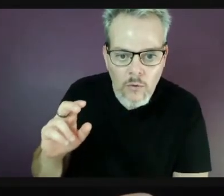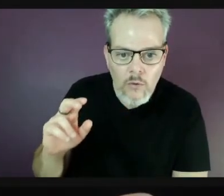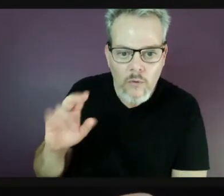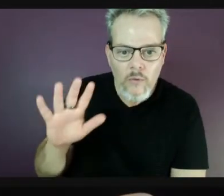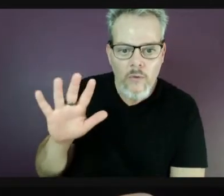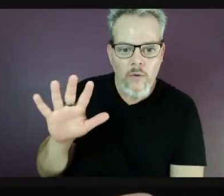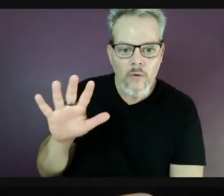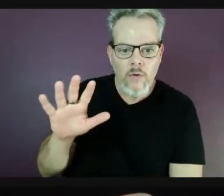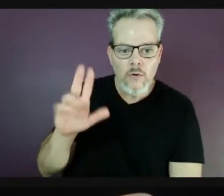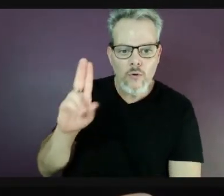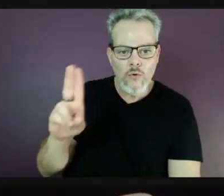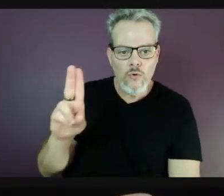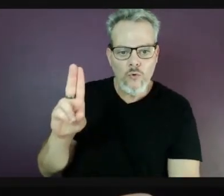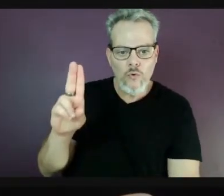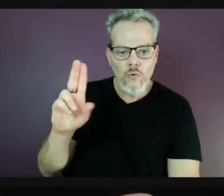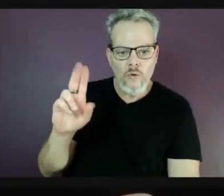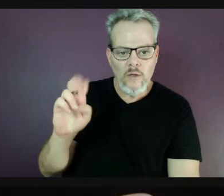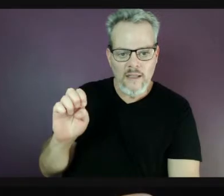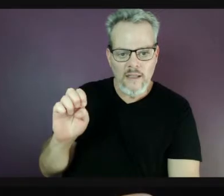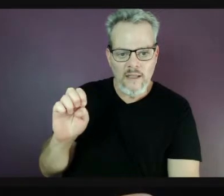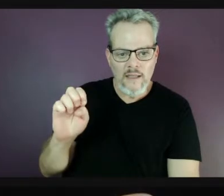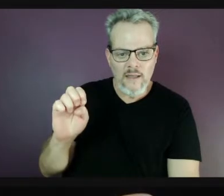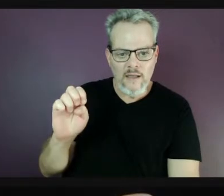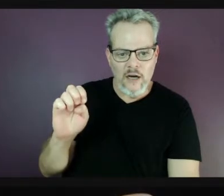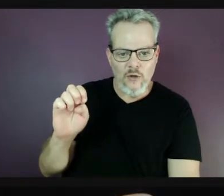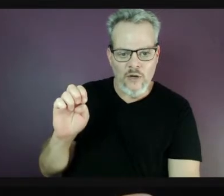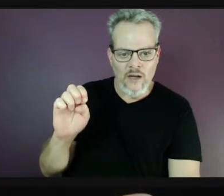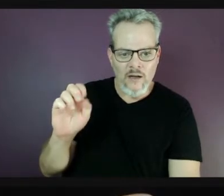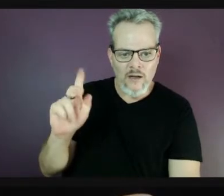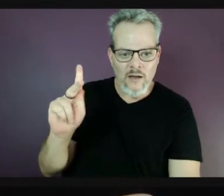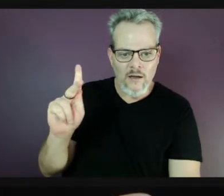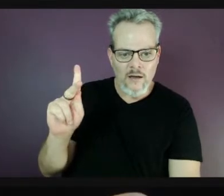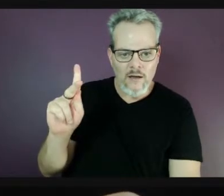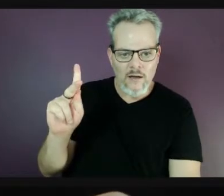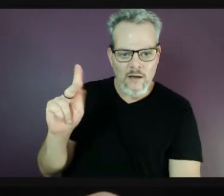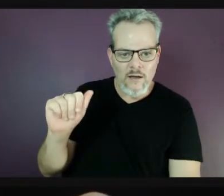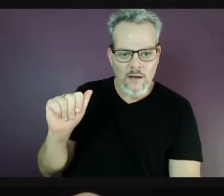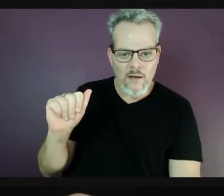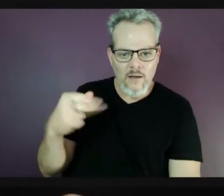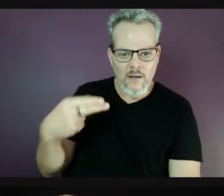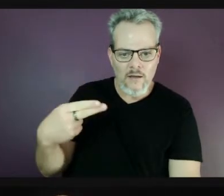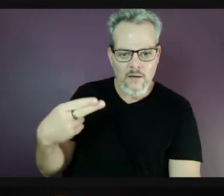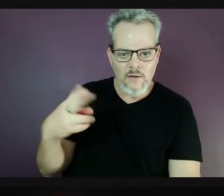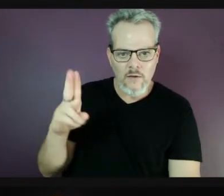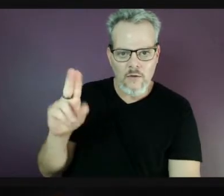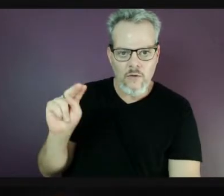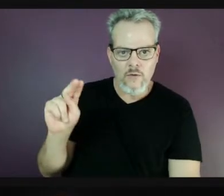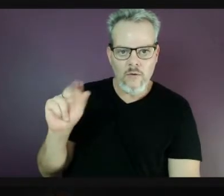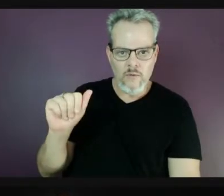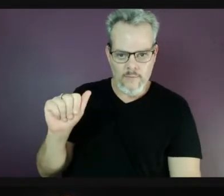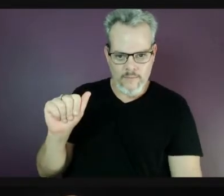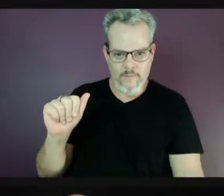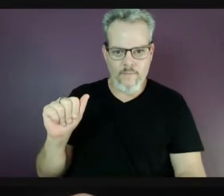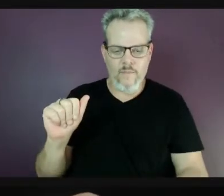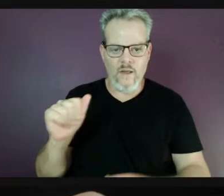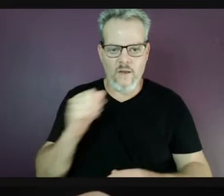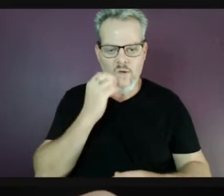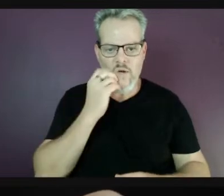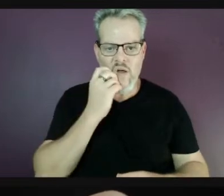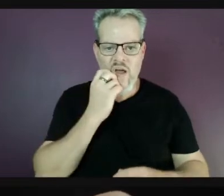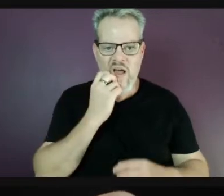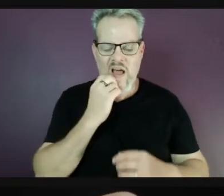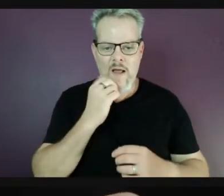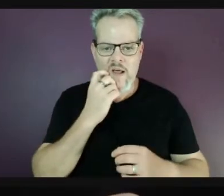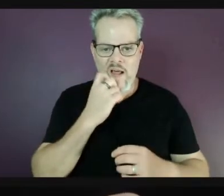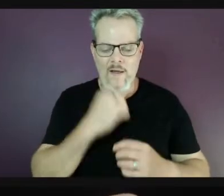and since then has been refilling, spreading, rising, and spreading at a faster rate than before there. Right,